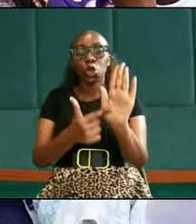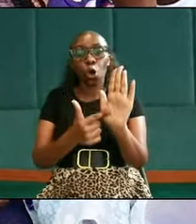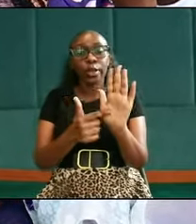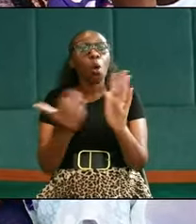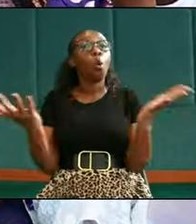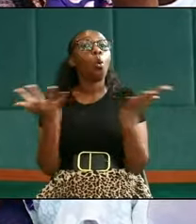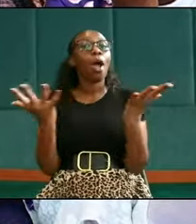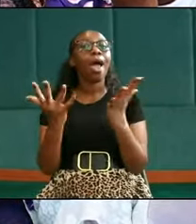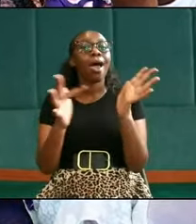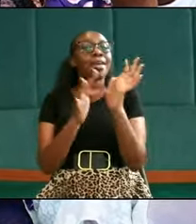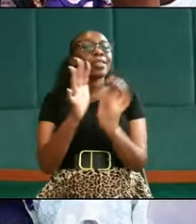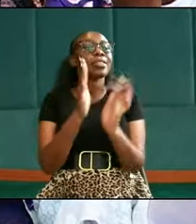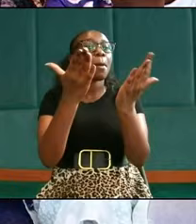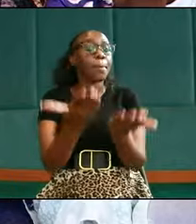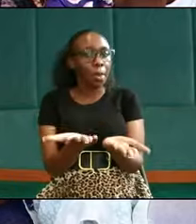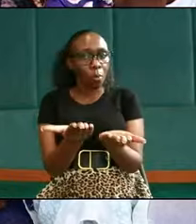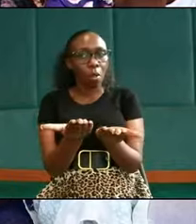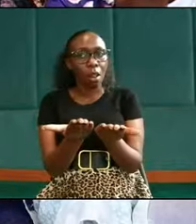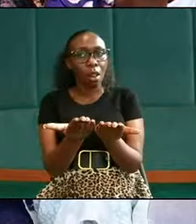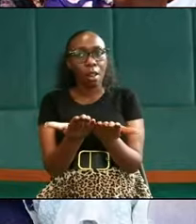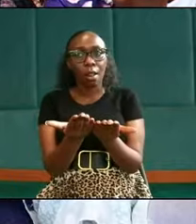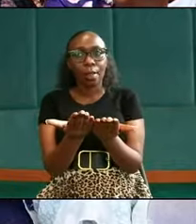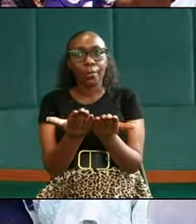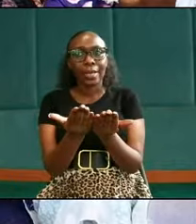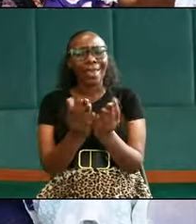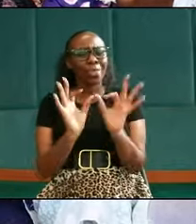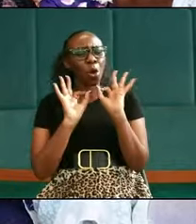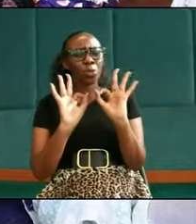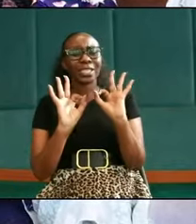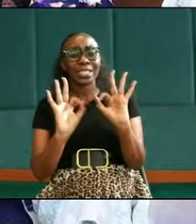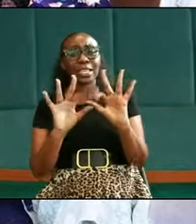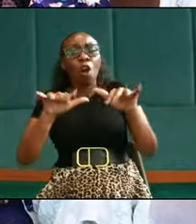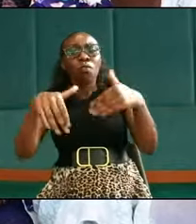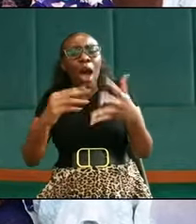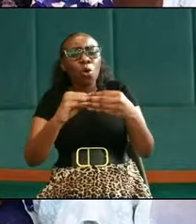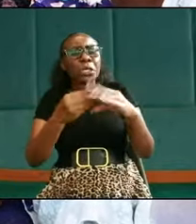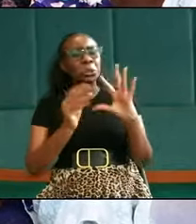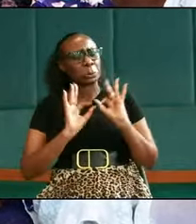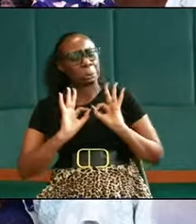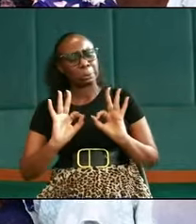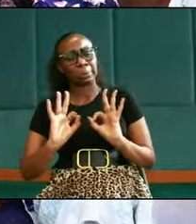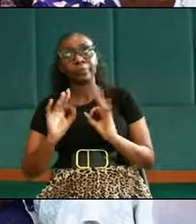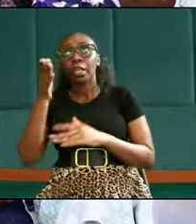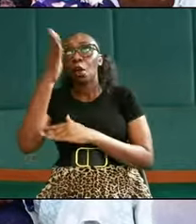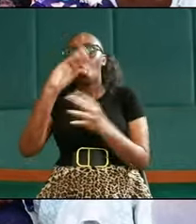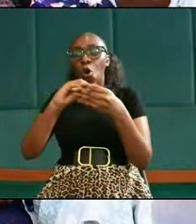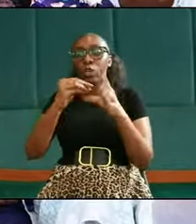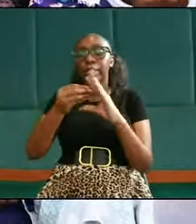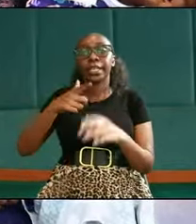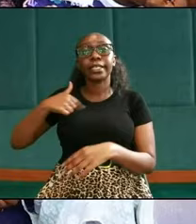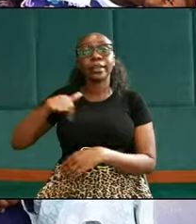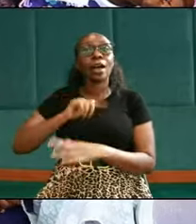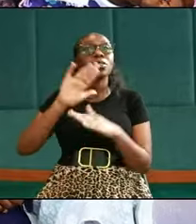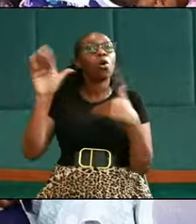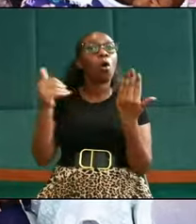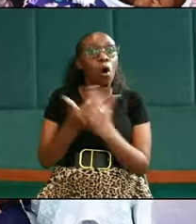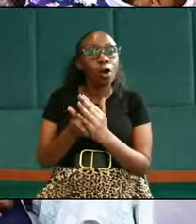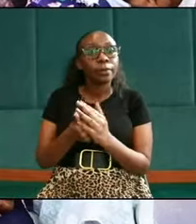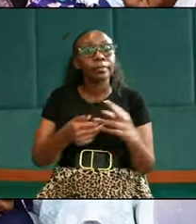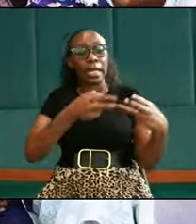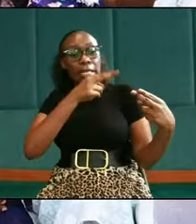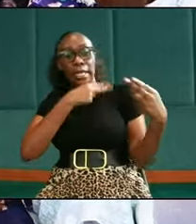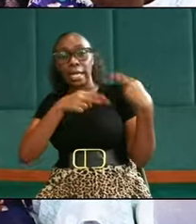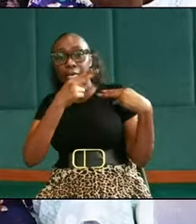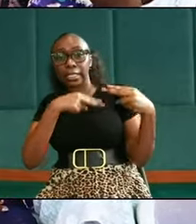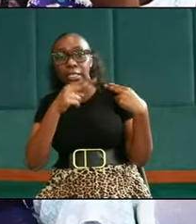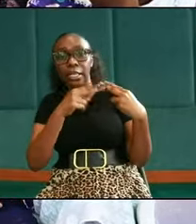Scriptures the authenticity of the creation. God created us all. Historically, that